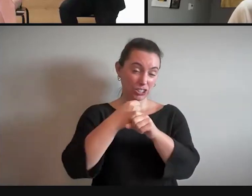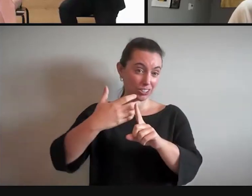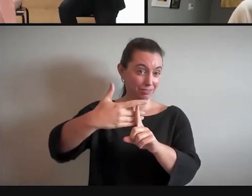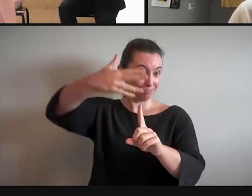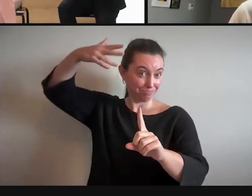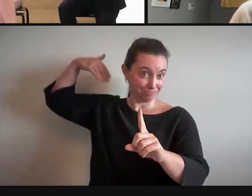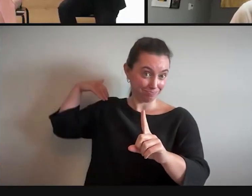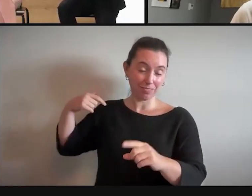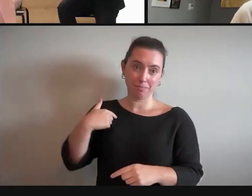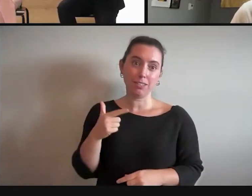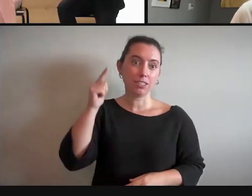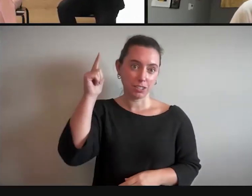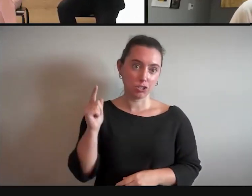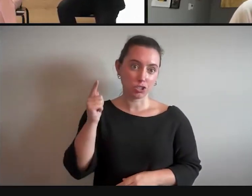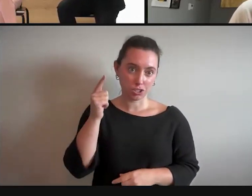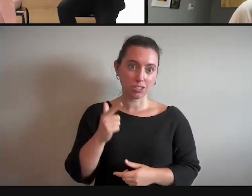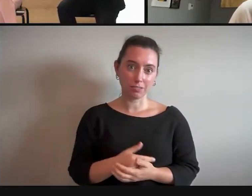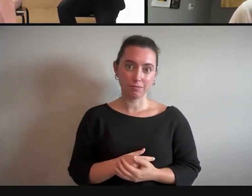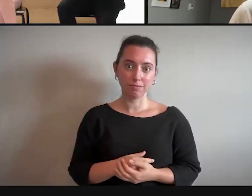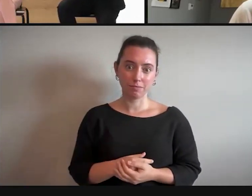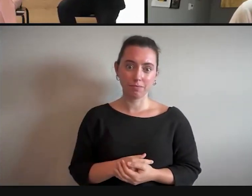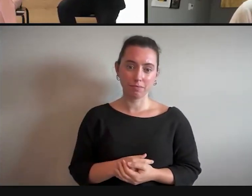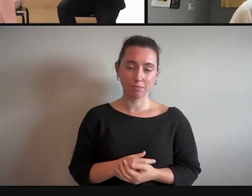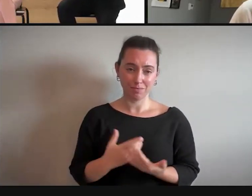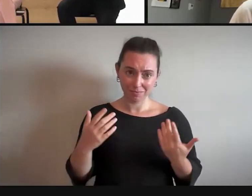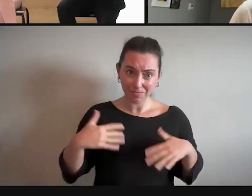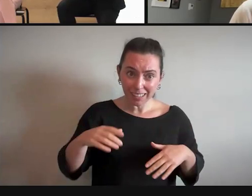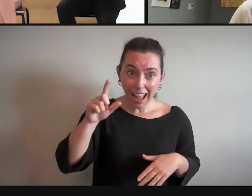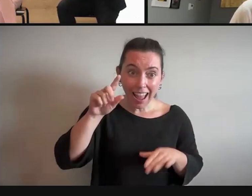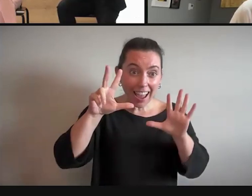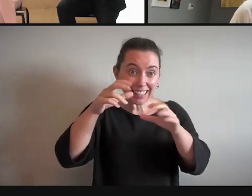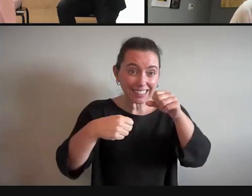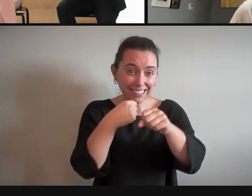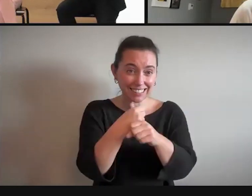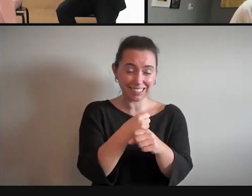years ago, it's a very long time ago.